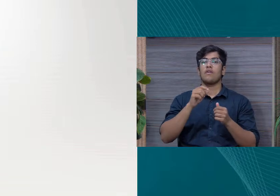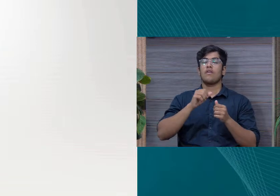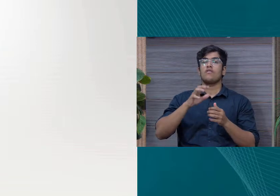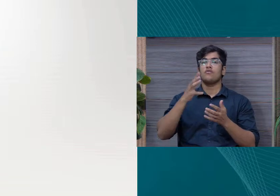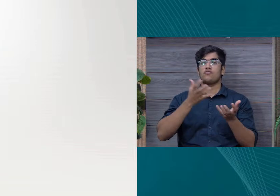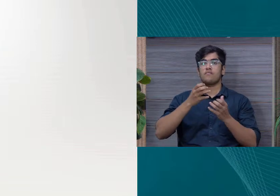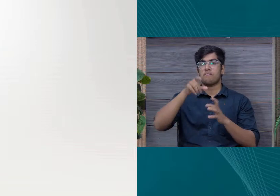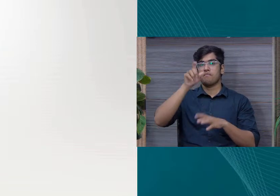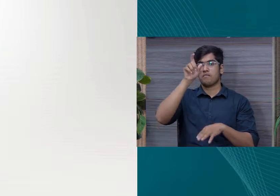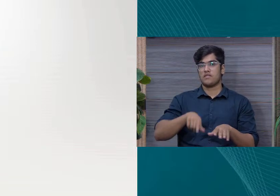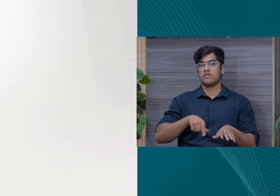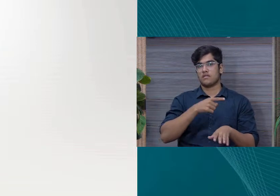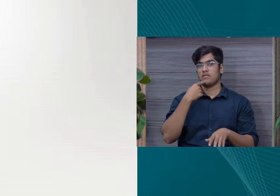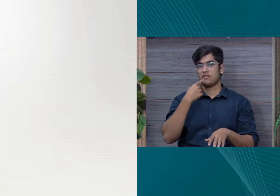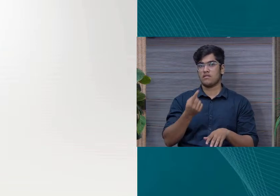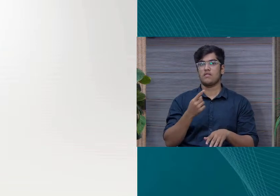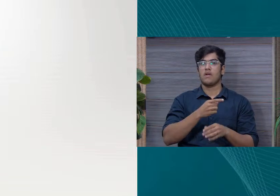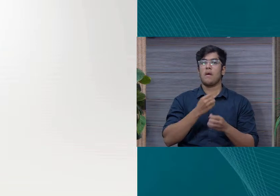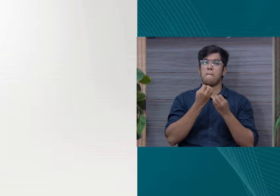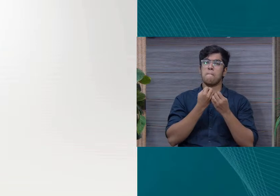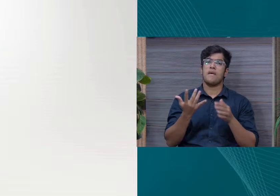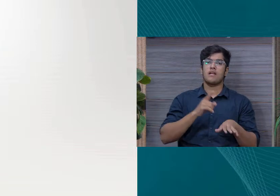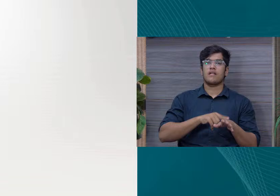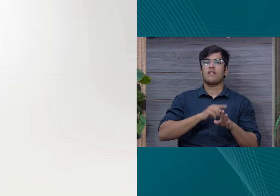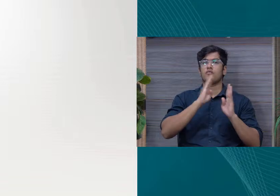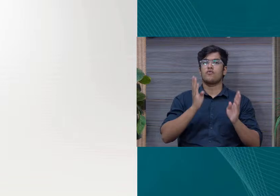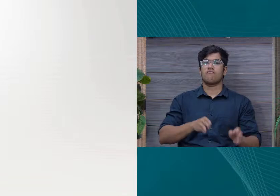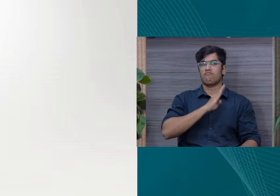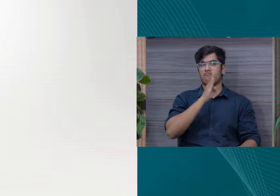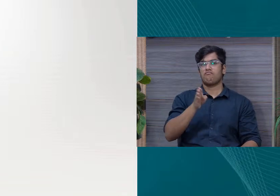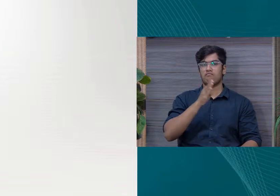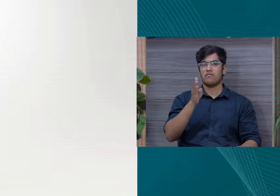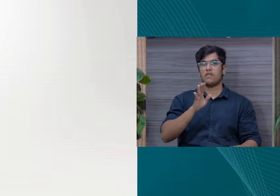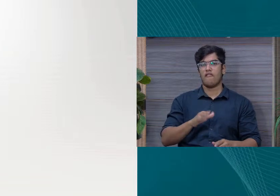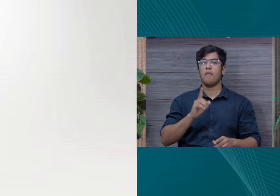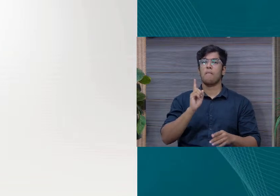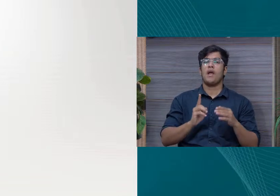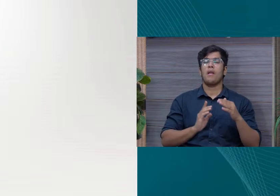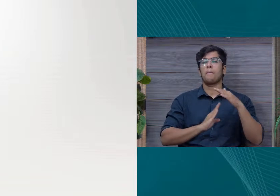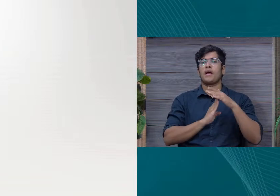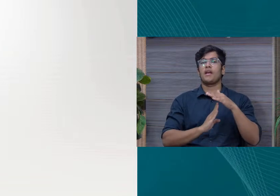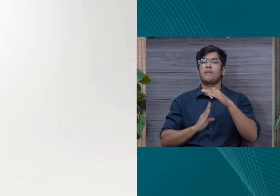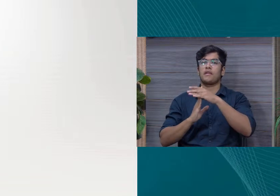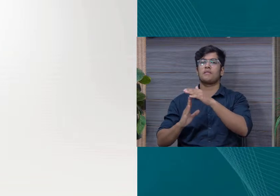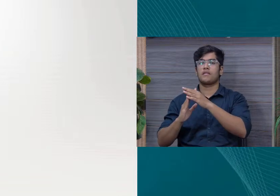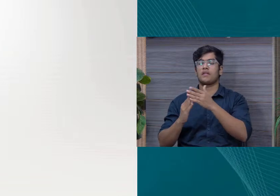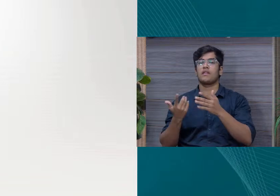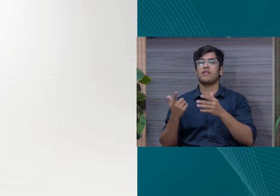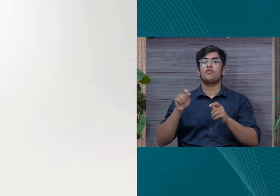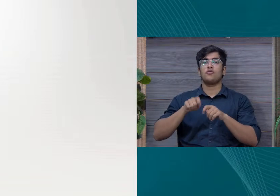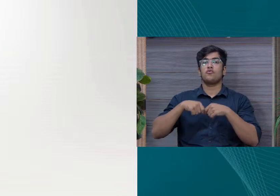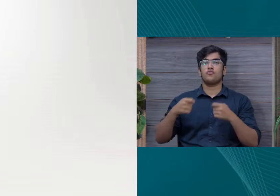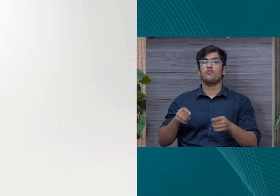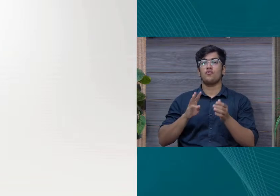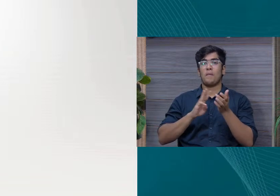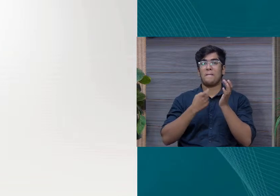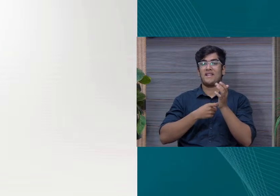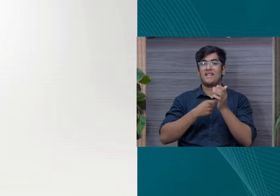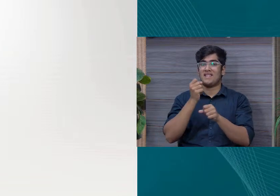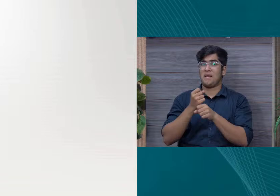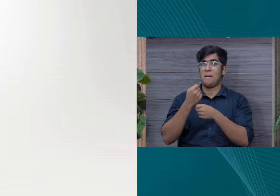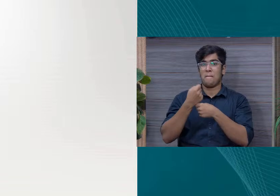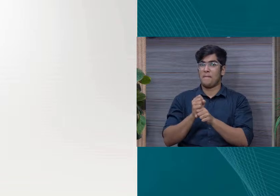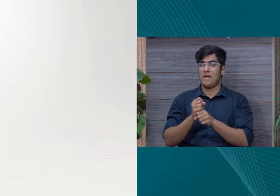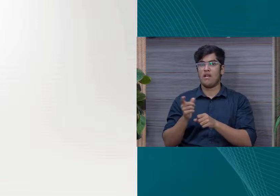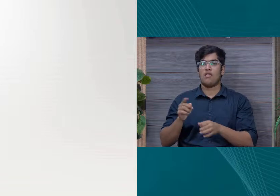store many often, but with breaks, because the shoes which were made by Mr. Gessler were of